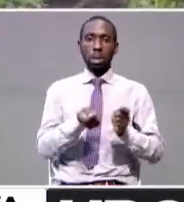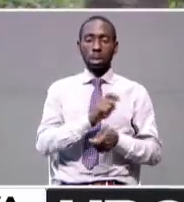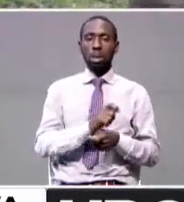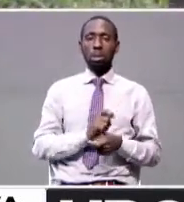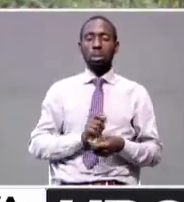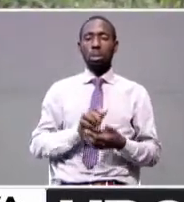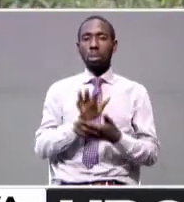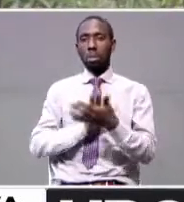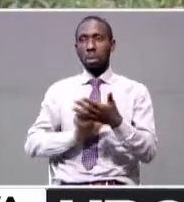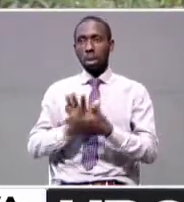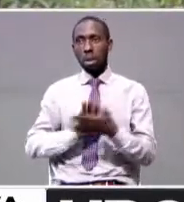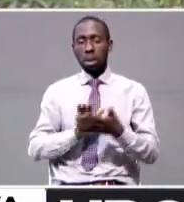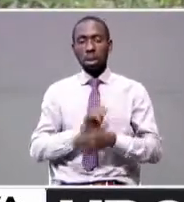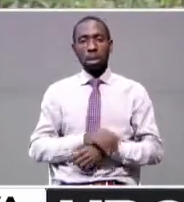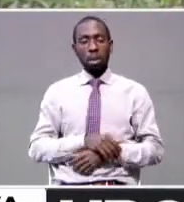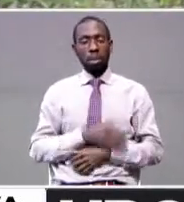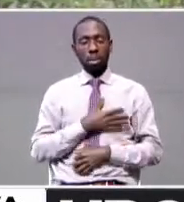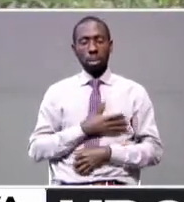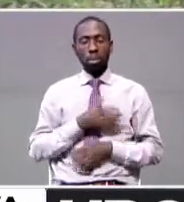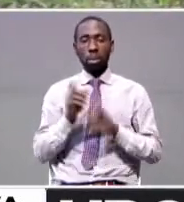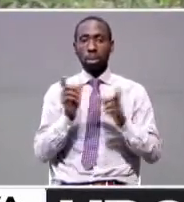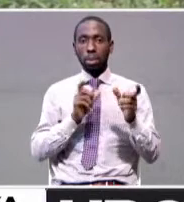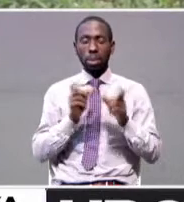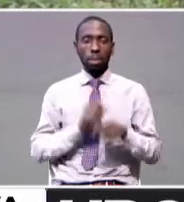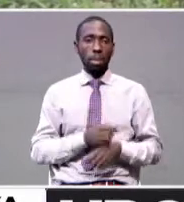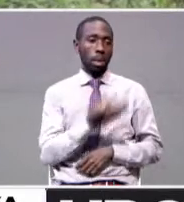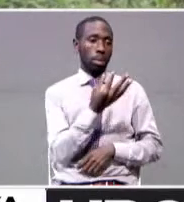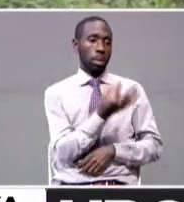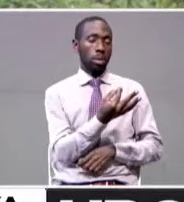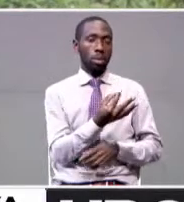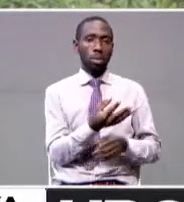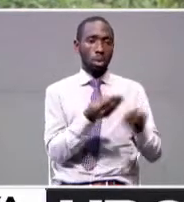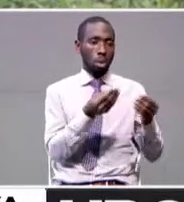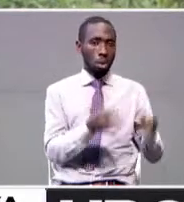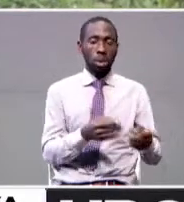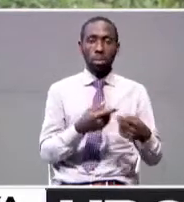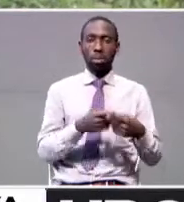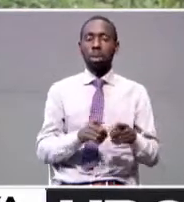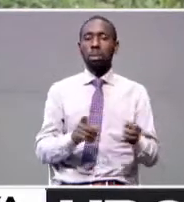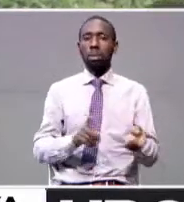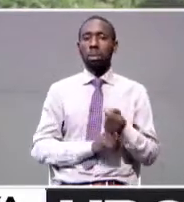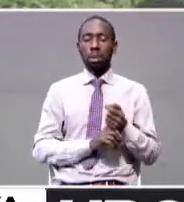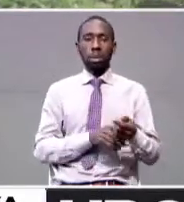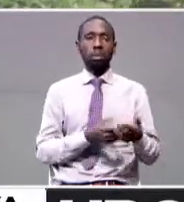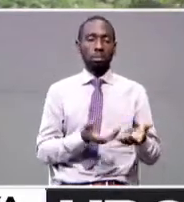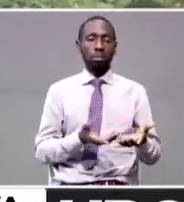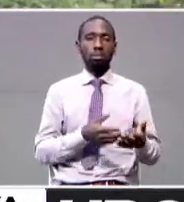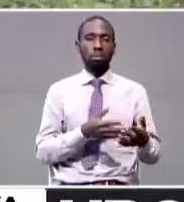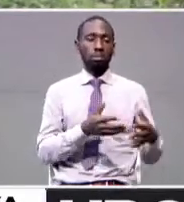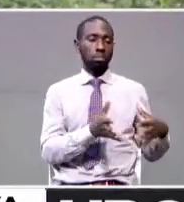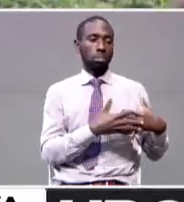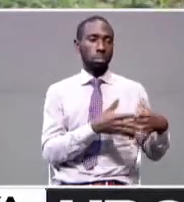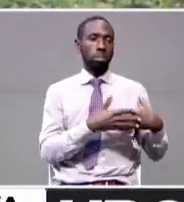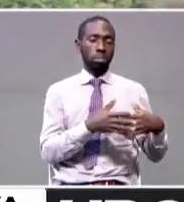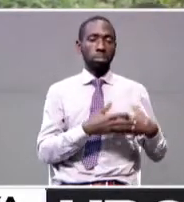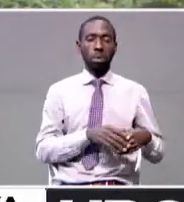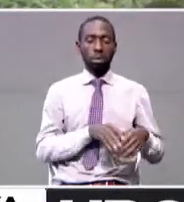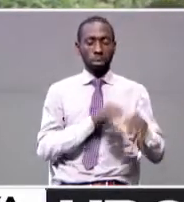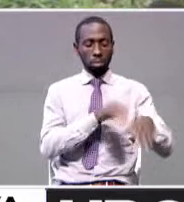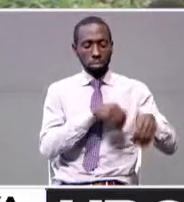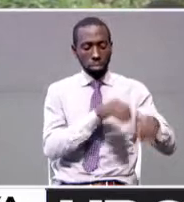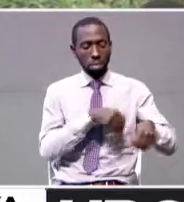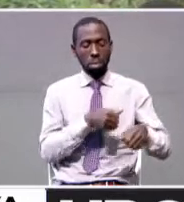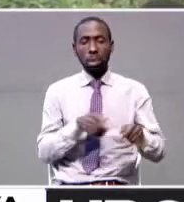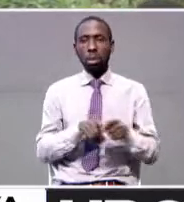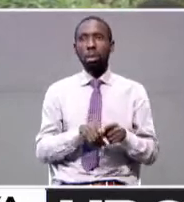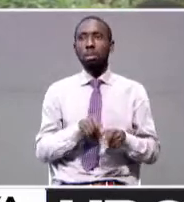abafudde basatu bakyabuze ane tufunye ekyuma tugenda geza ko tusimule era n'abantu bagenda kudamu bagoberere yo ansi